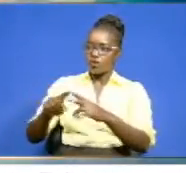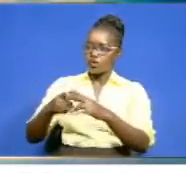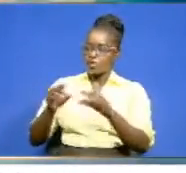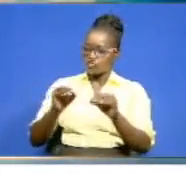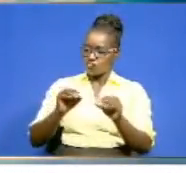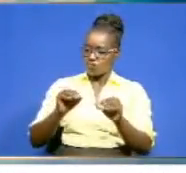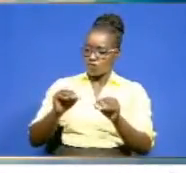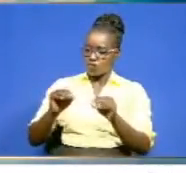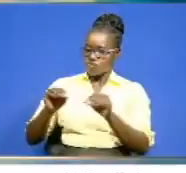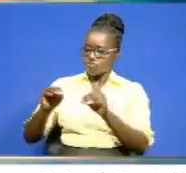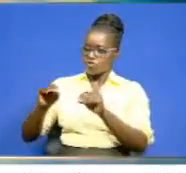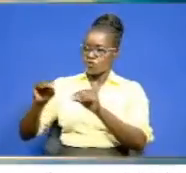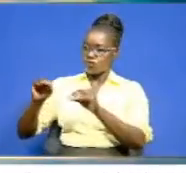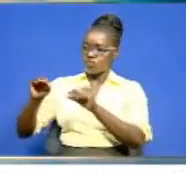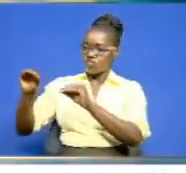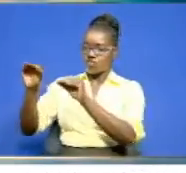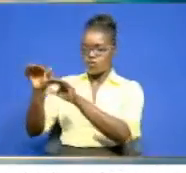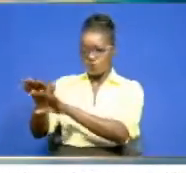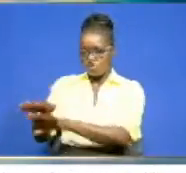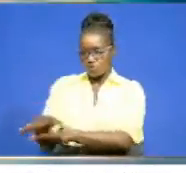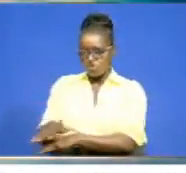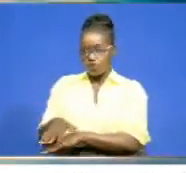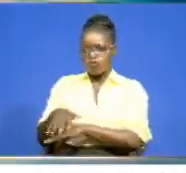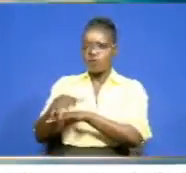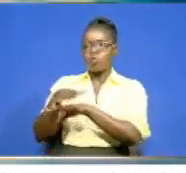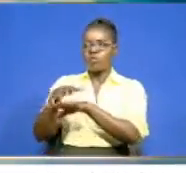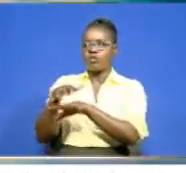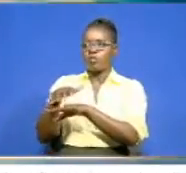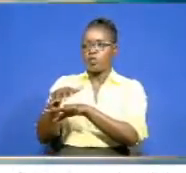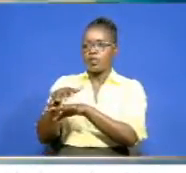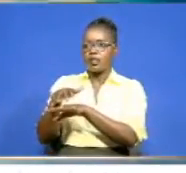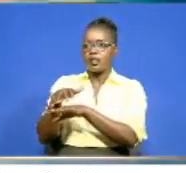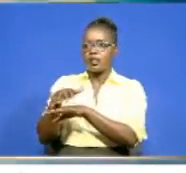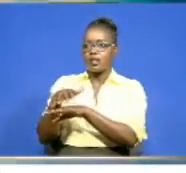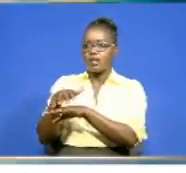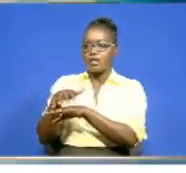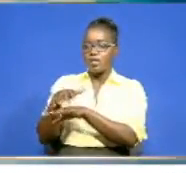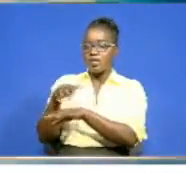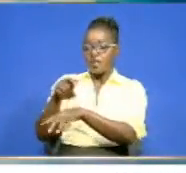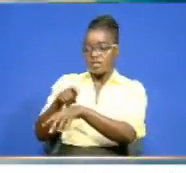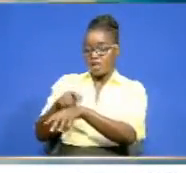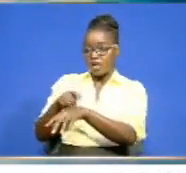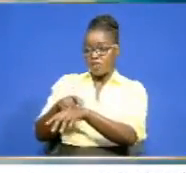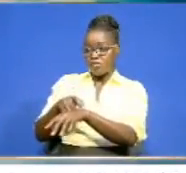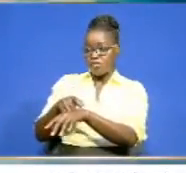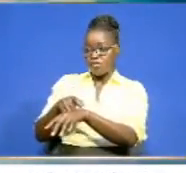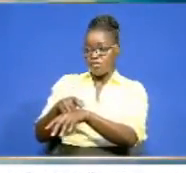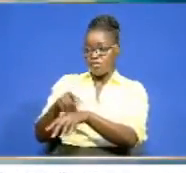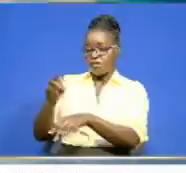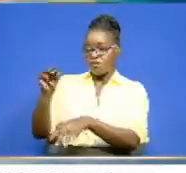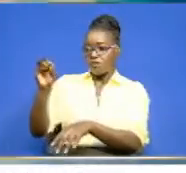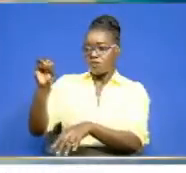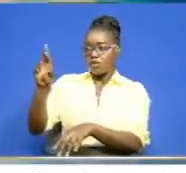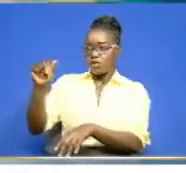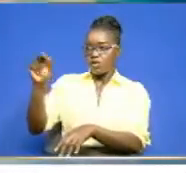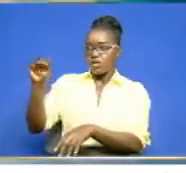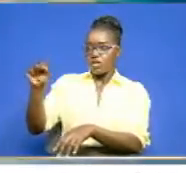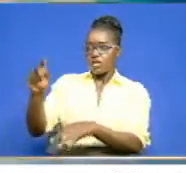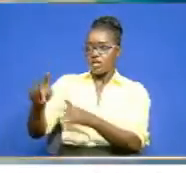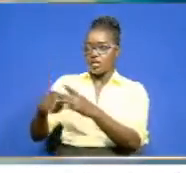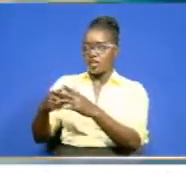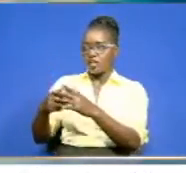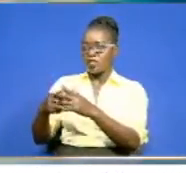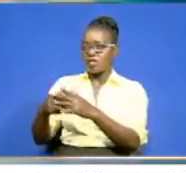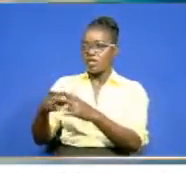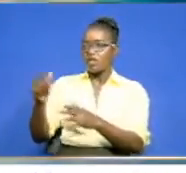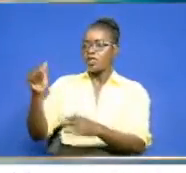team slowly. We if you remember that when the Morans started, the name started coming up, there is that the African